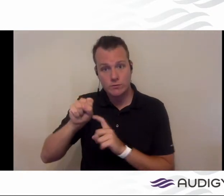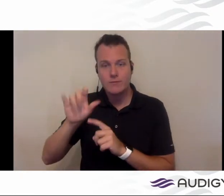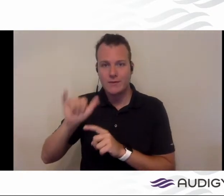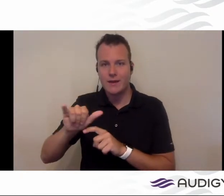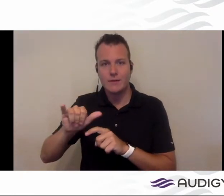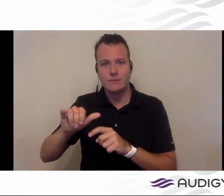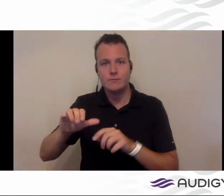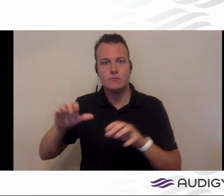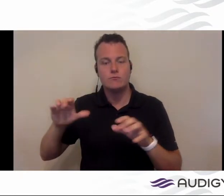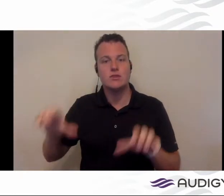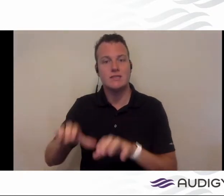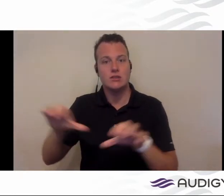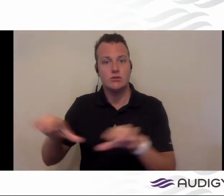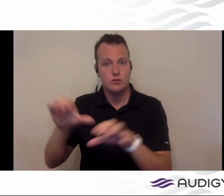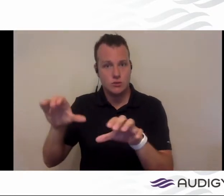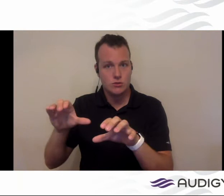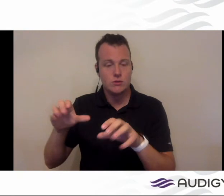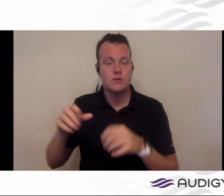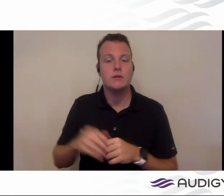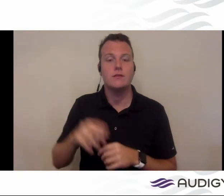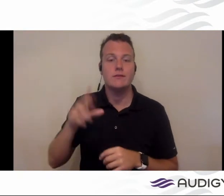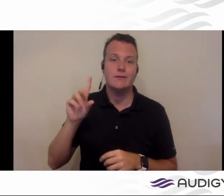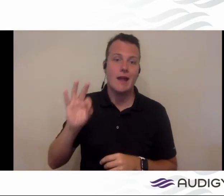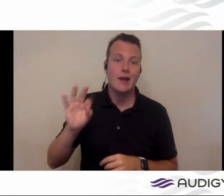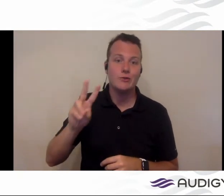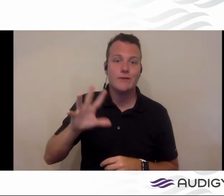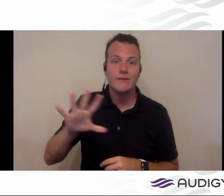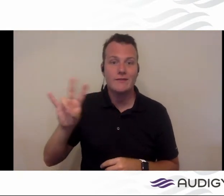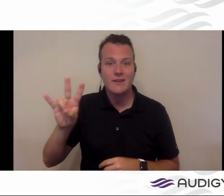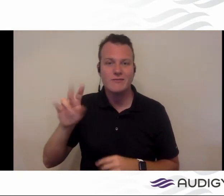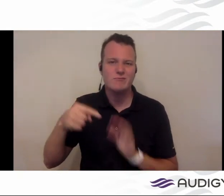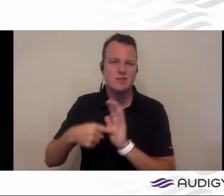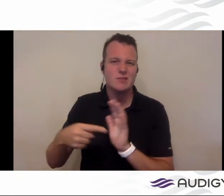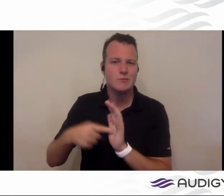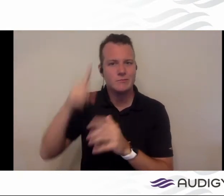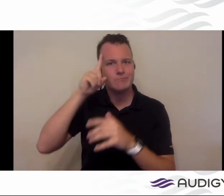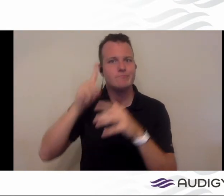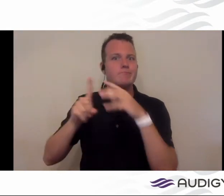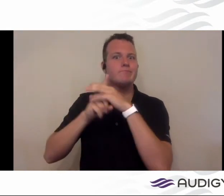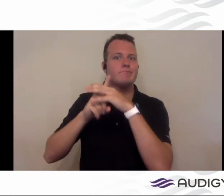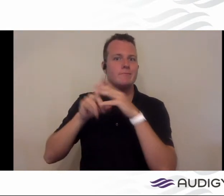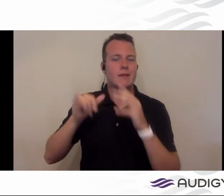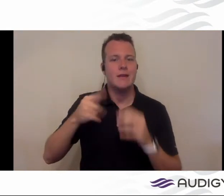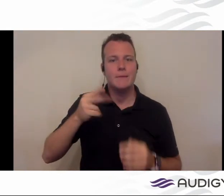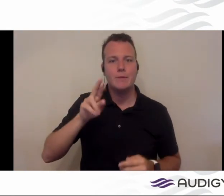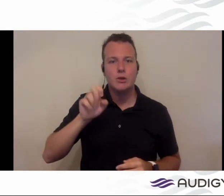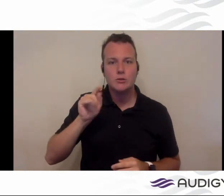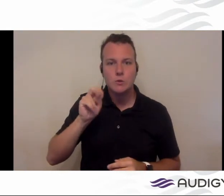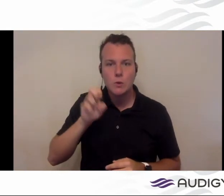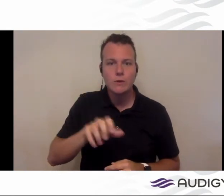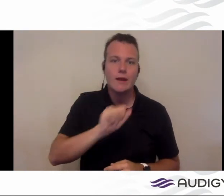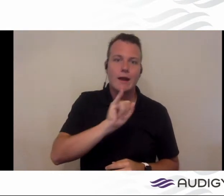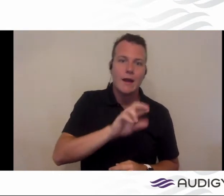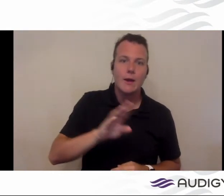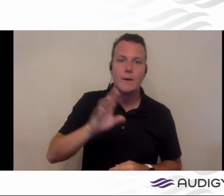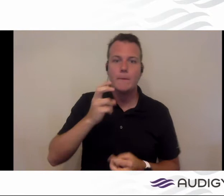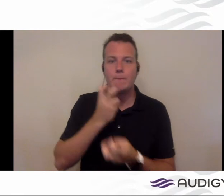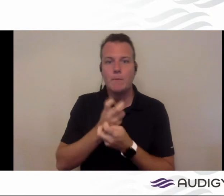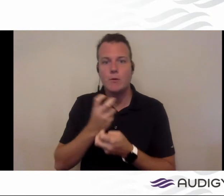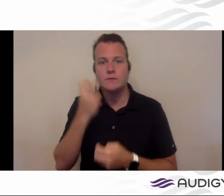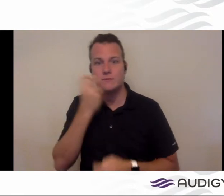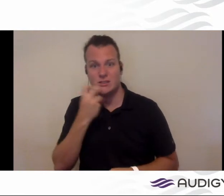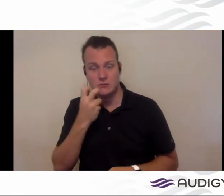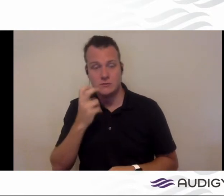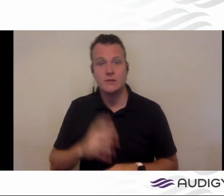procedure codes, 92557 pops into my mind, which is pure tone, air, bone, and speech. The